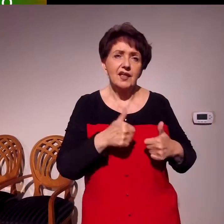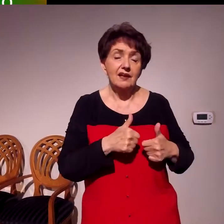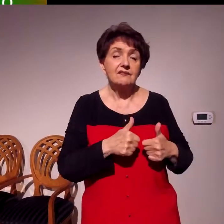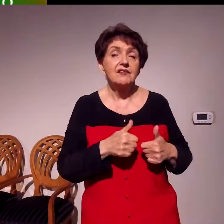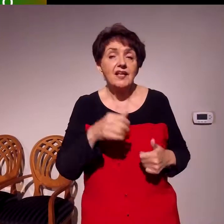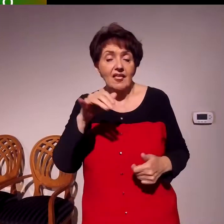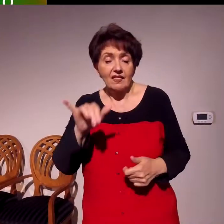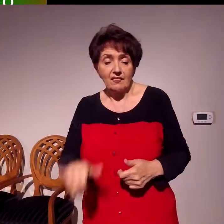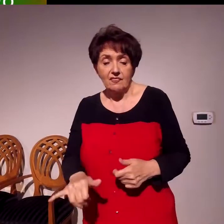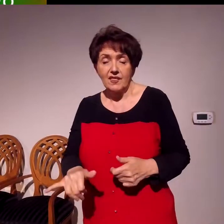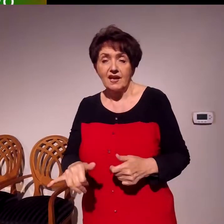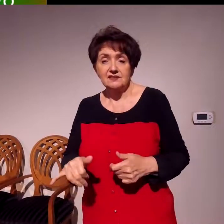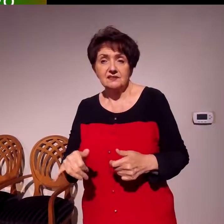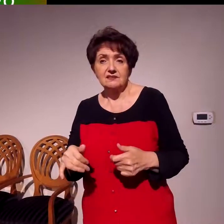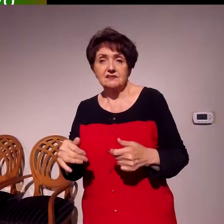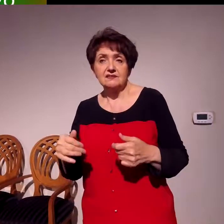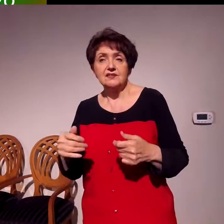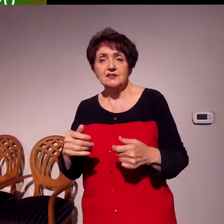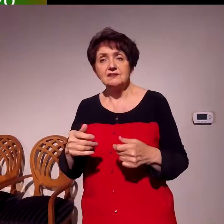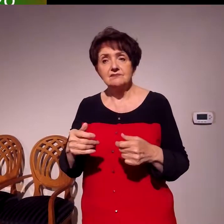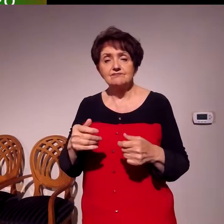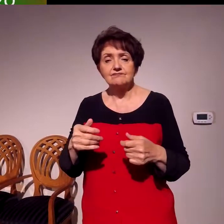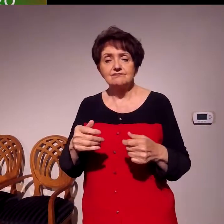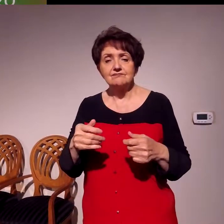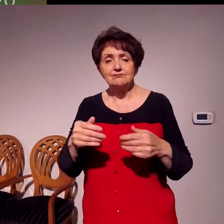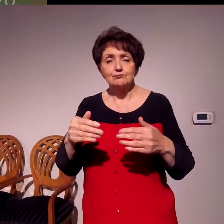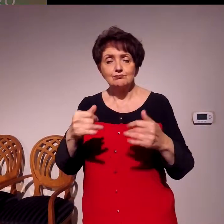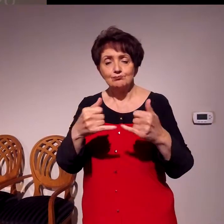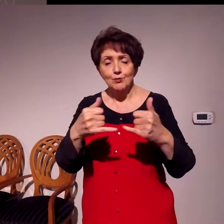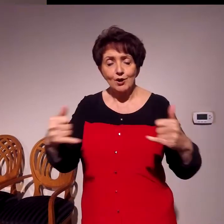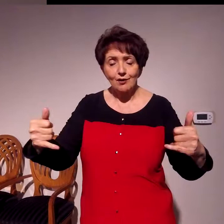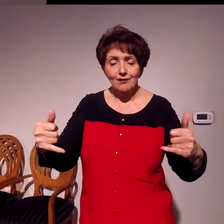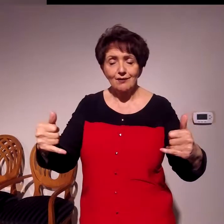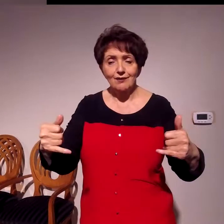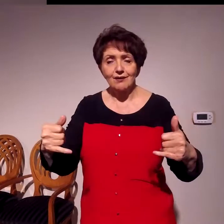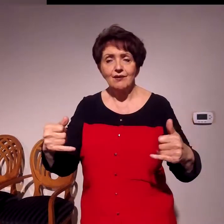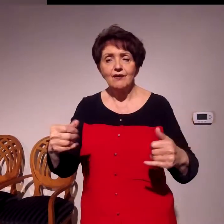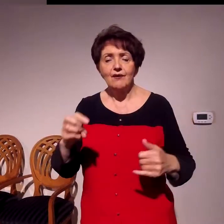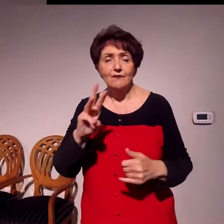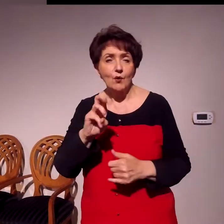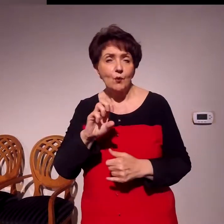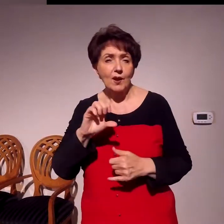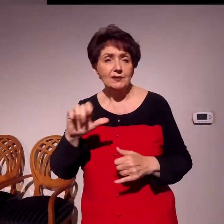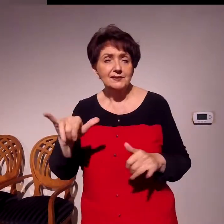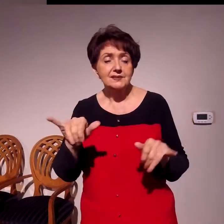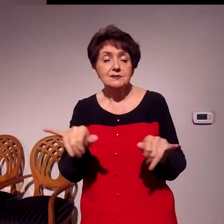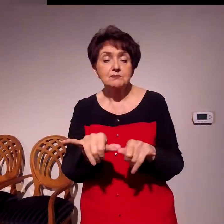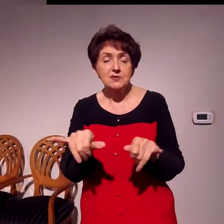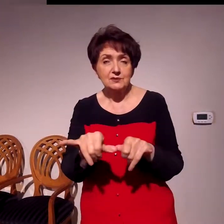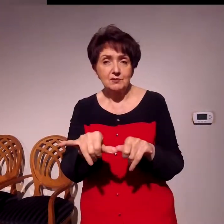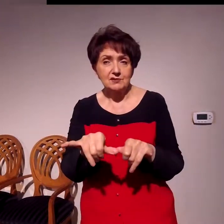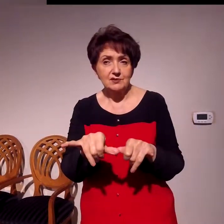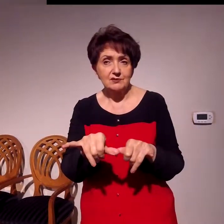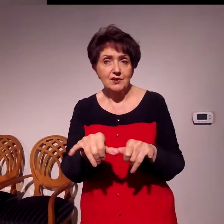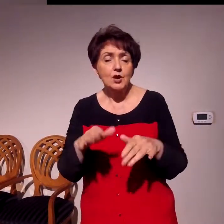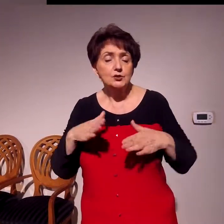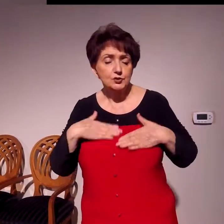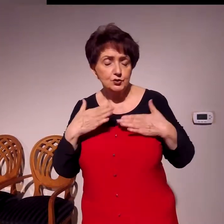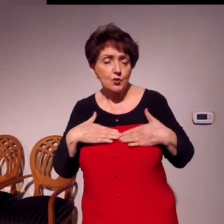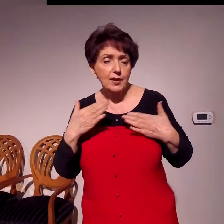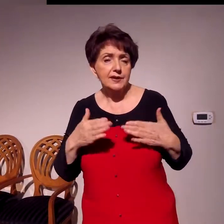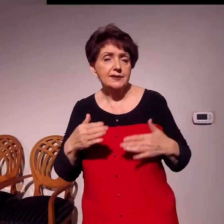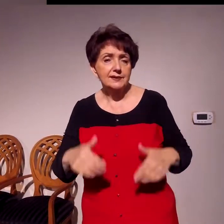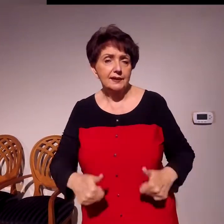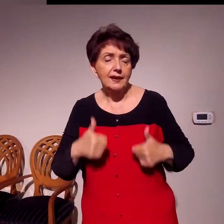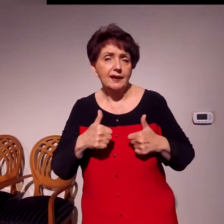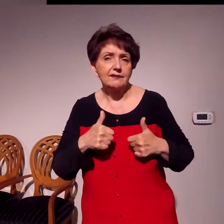marker by which wellness is measured. Joy in life. You know, I was